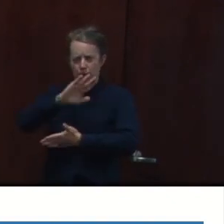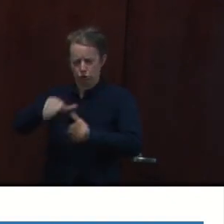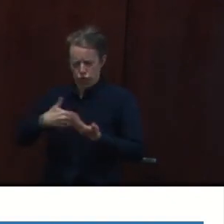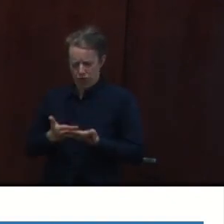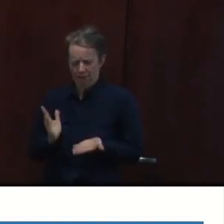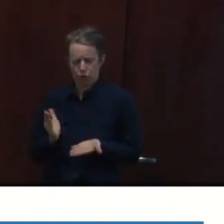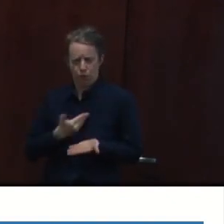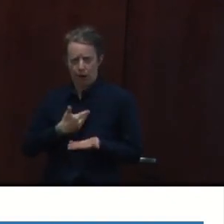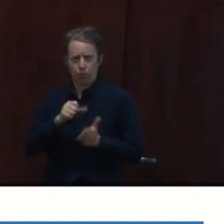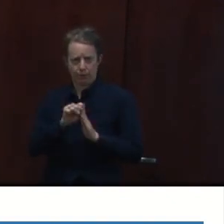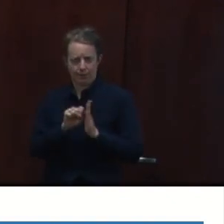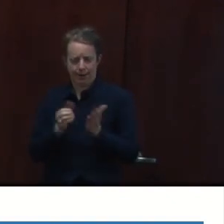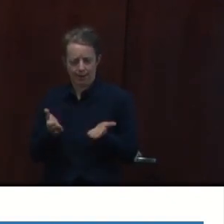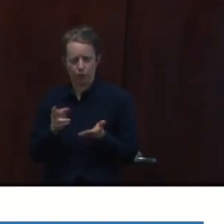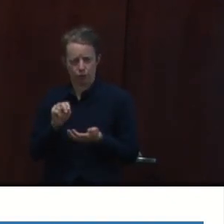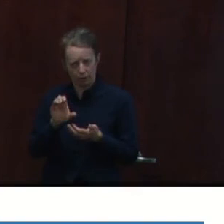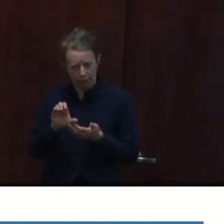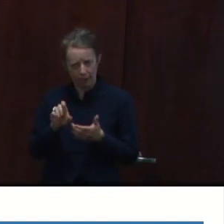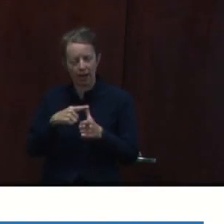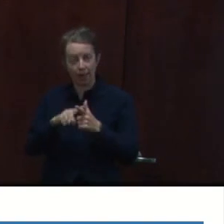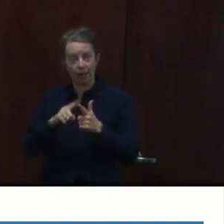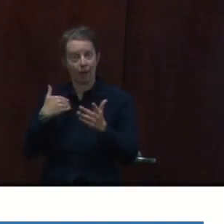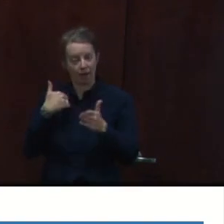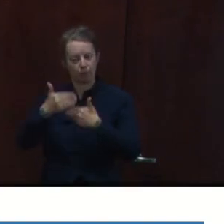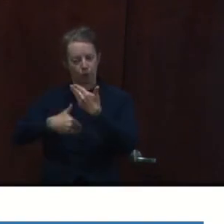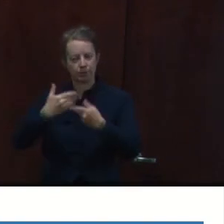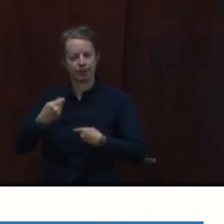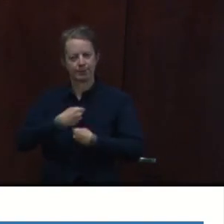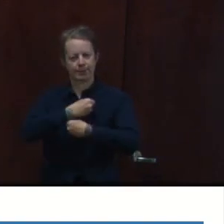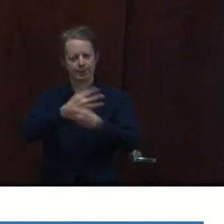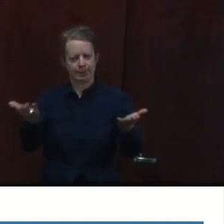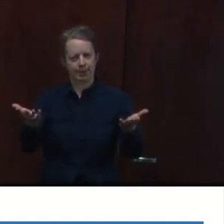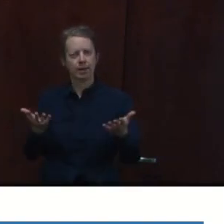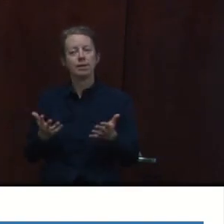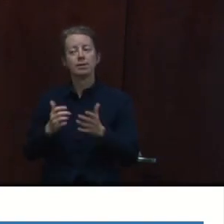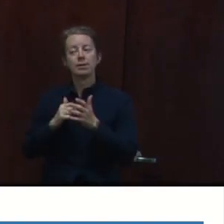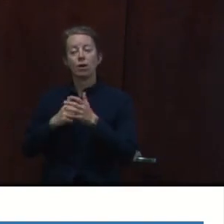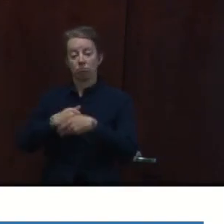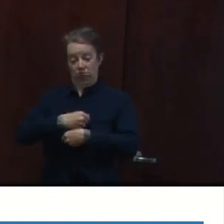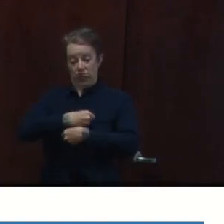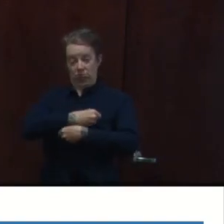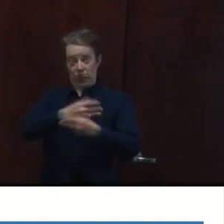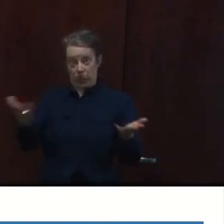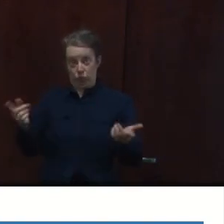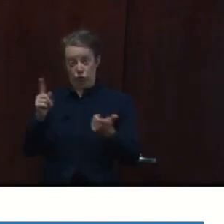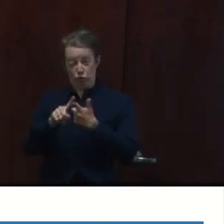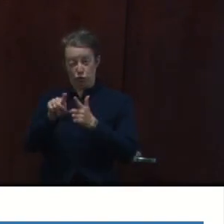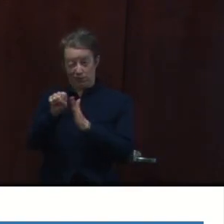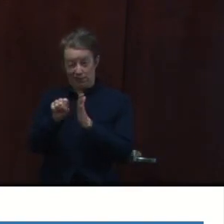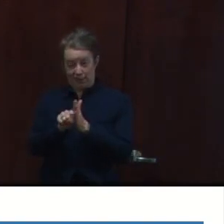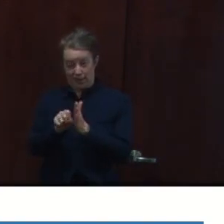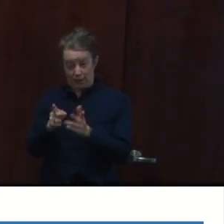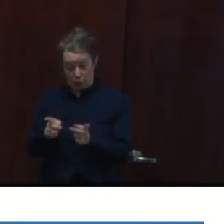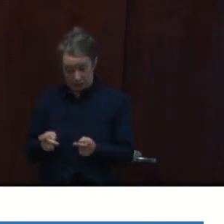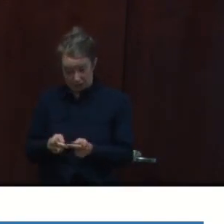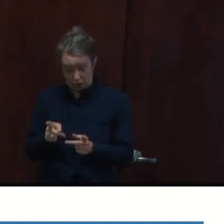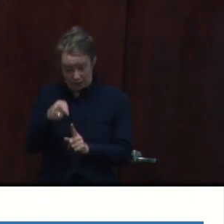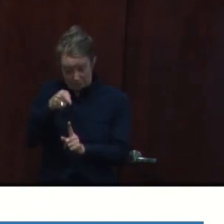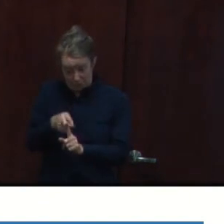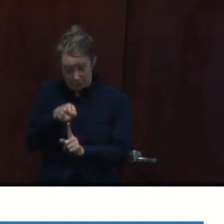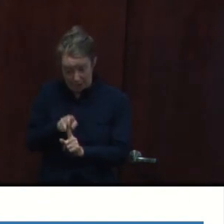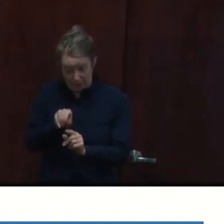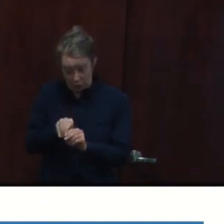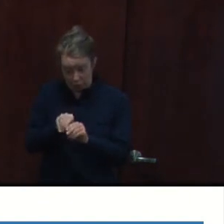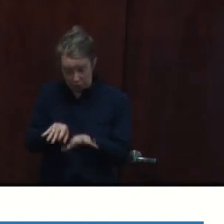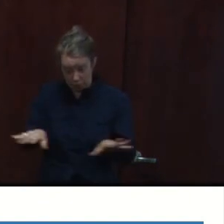state. In terms of how things are distributed, are they distributed to a state location and then from there out to different places within the